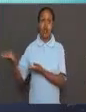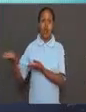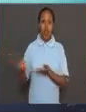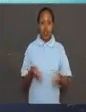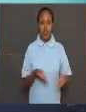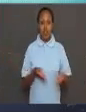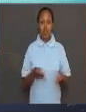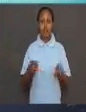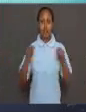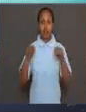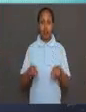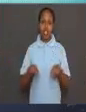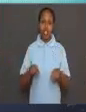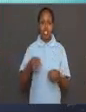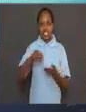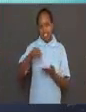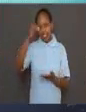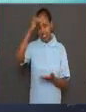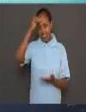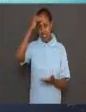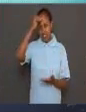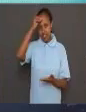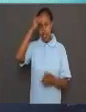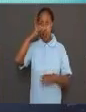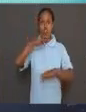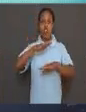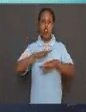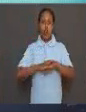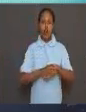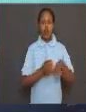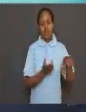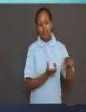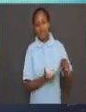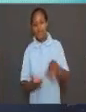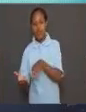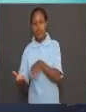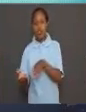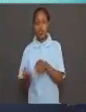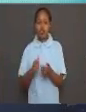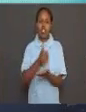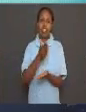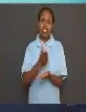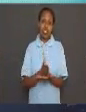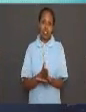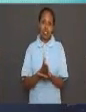Welcome to today's lesson on fluid statistics.